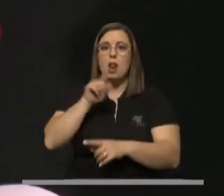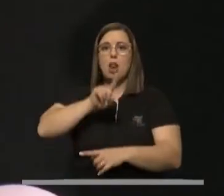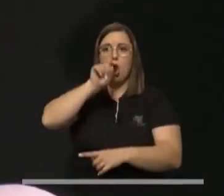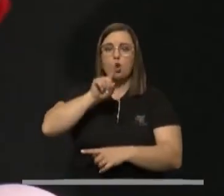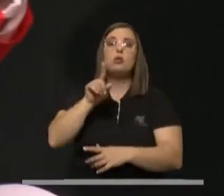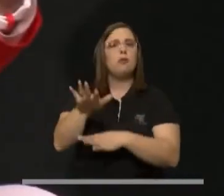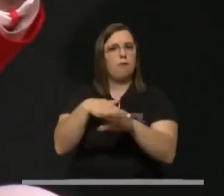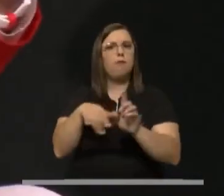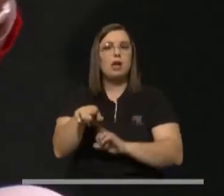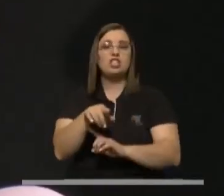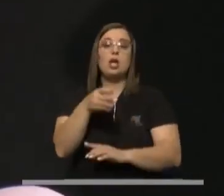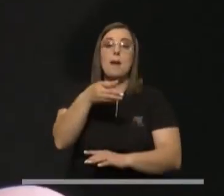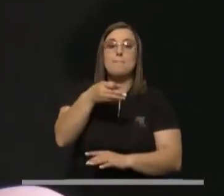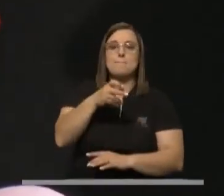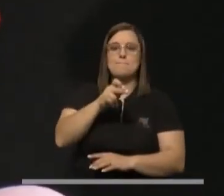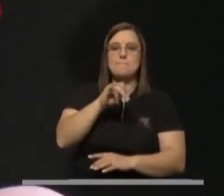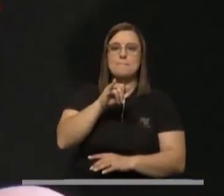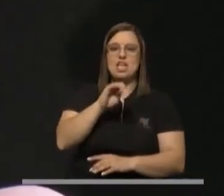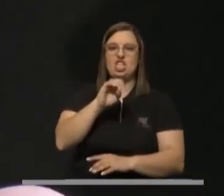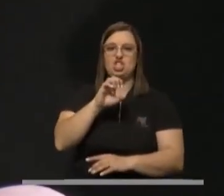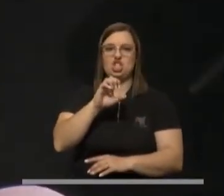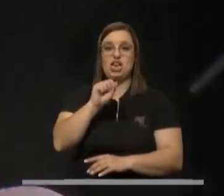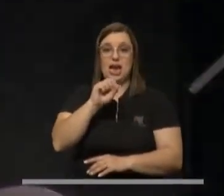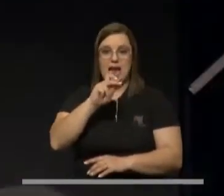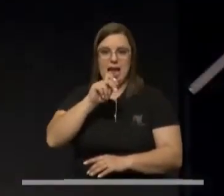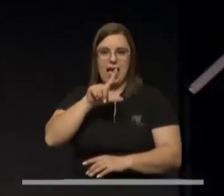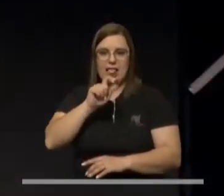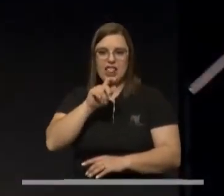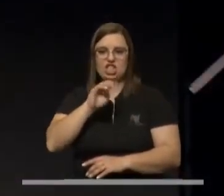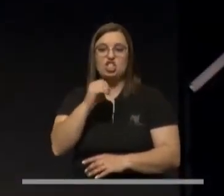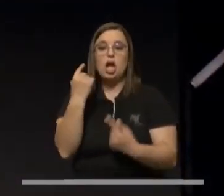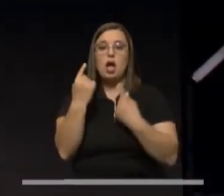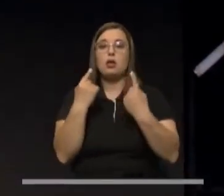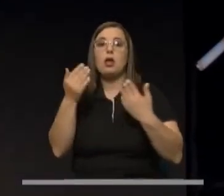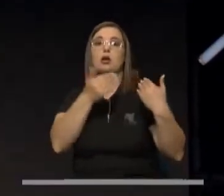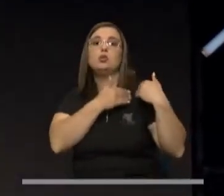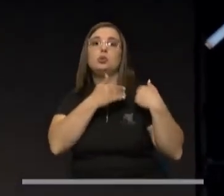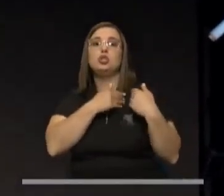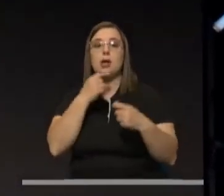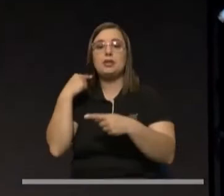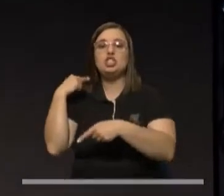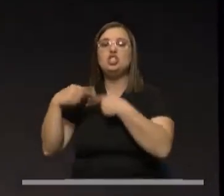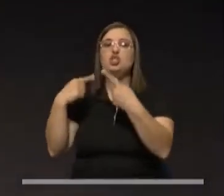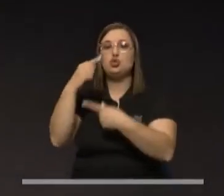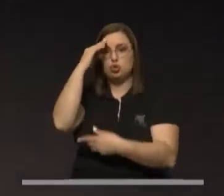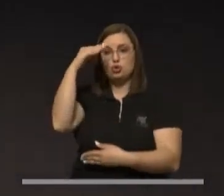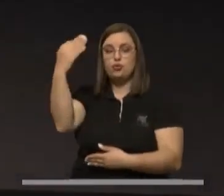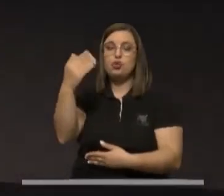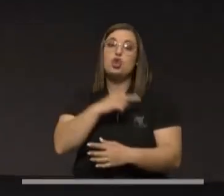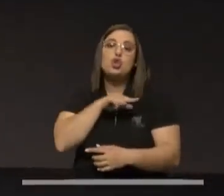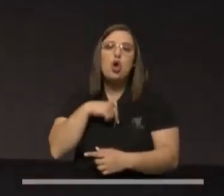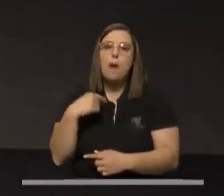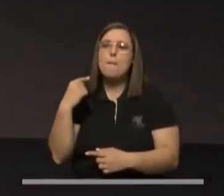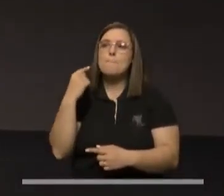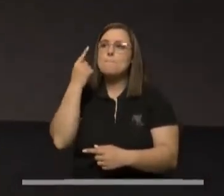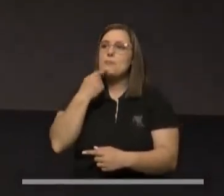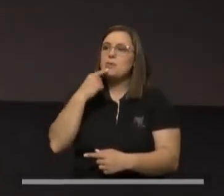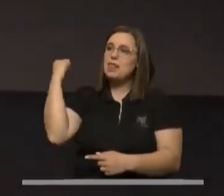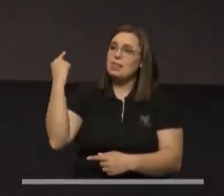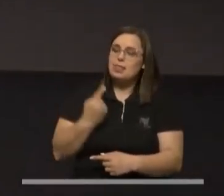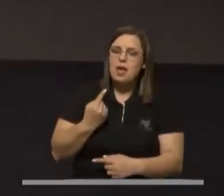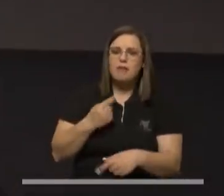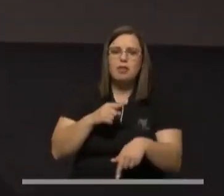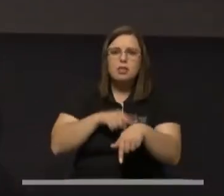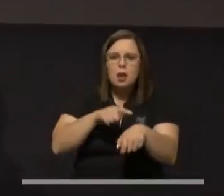Which was original. I mean, the countries in the north have already done it. We have to understand, Wales,